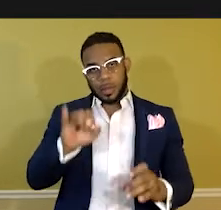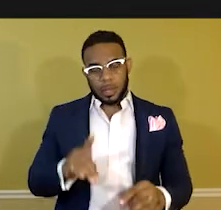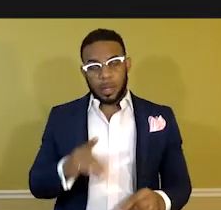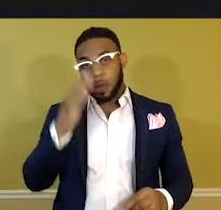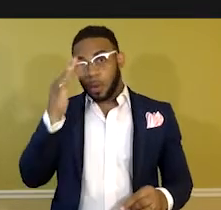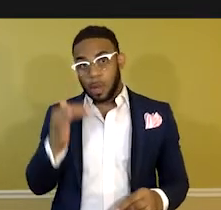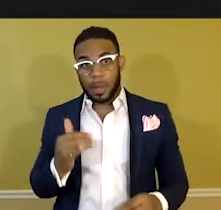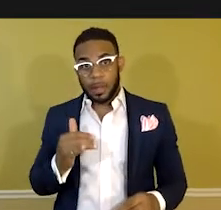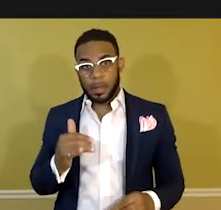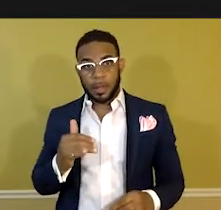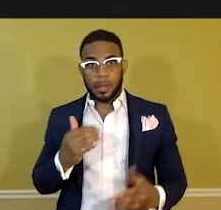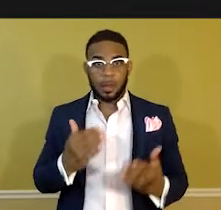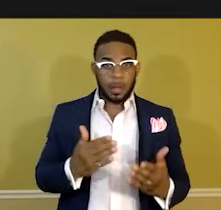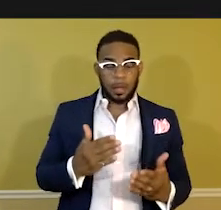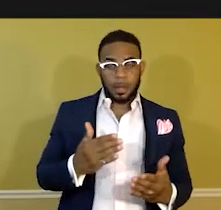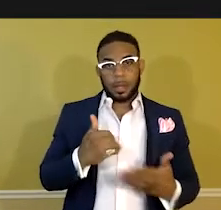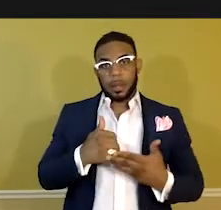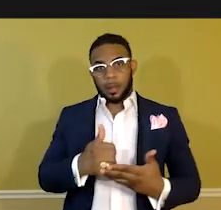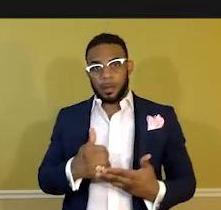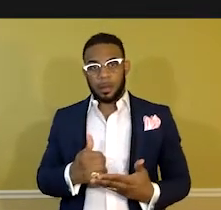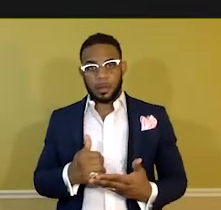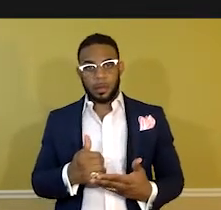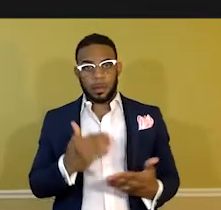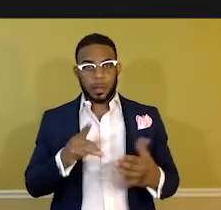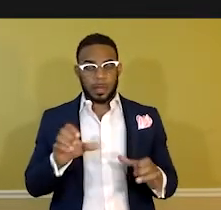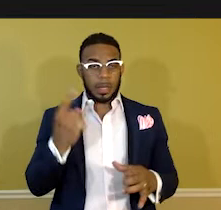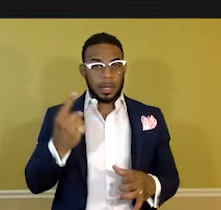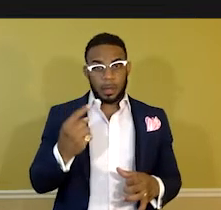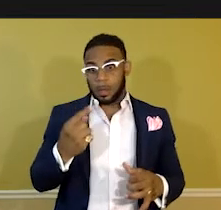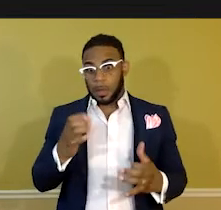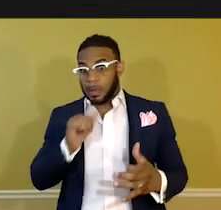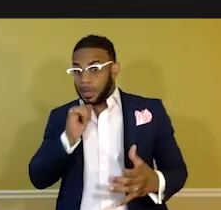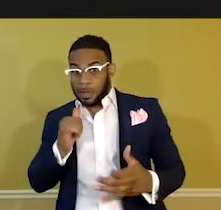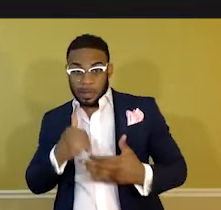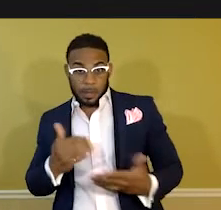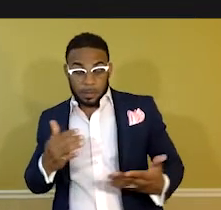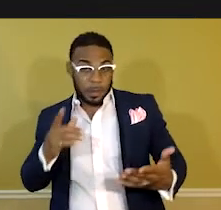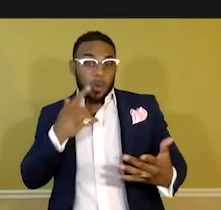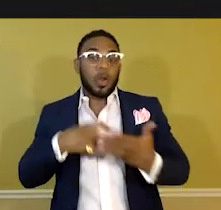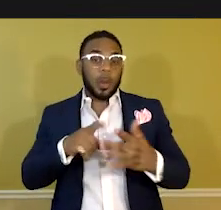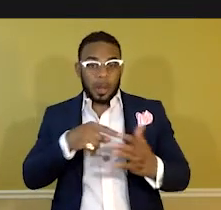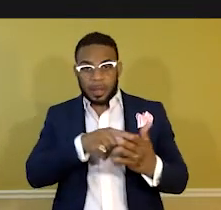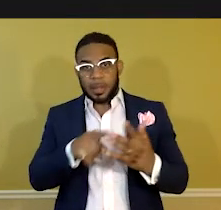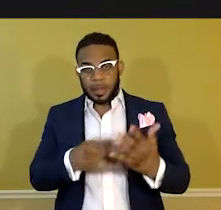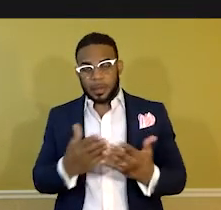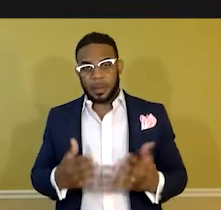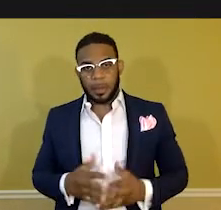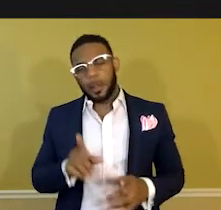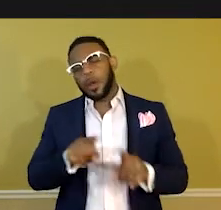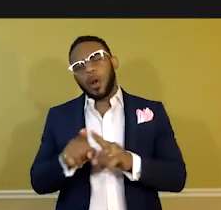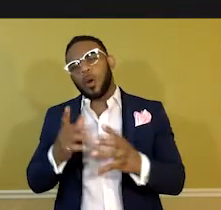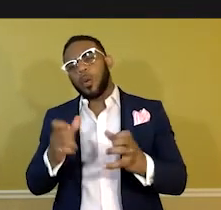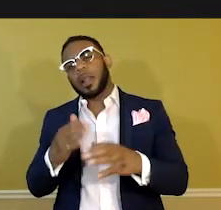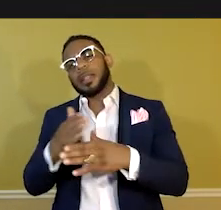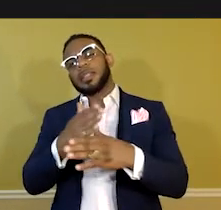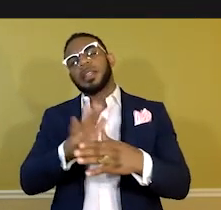why it was, you know, probably why it helped you. Um, maybe you did something in it, maybe it didn't help you. You want to talk about those things. Um, you also